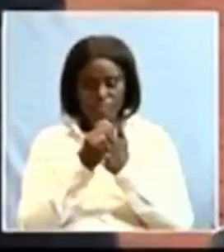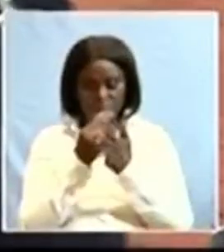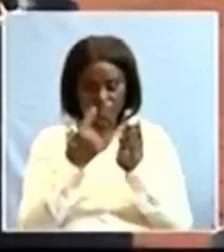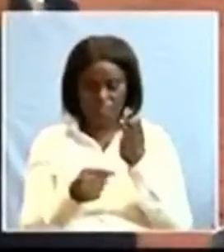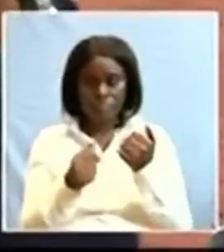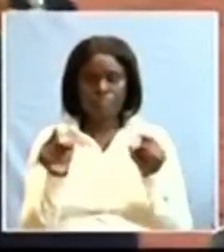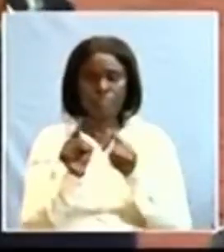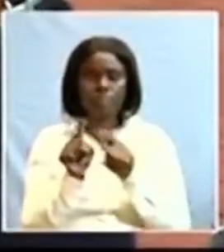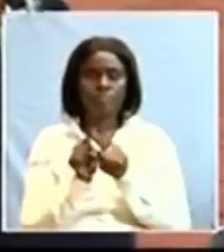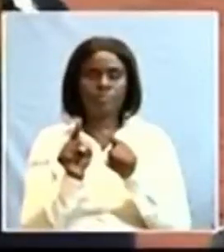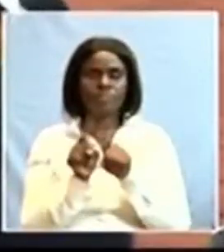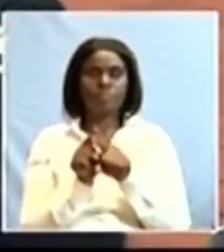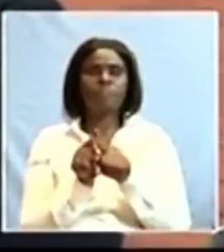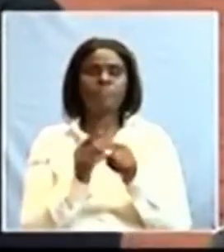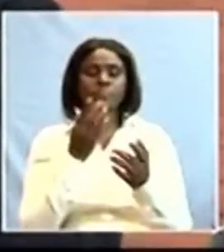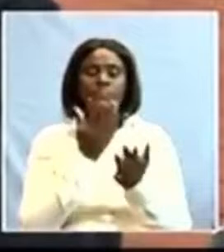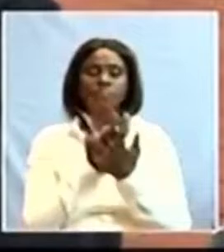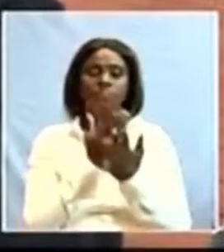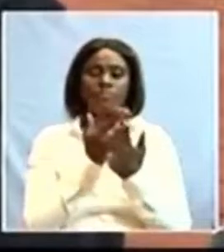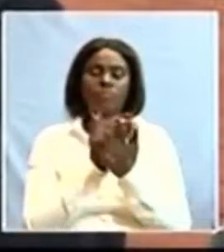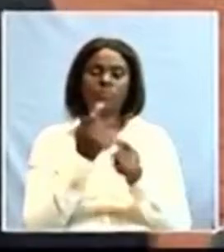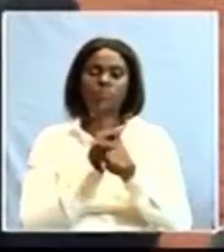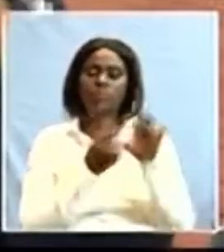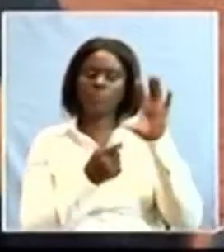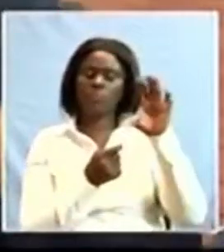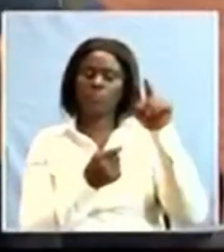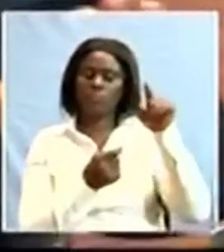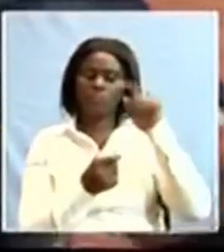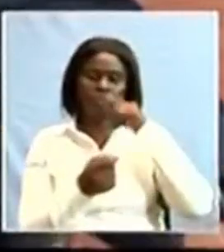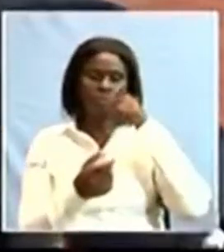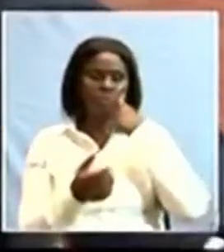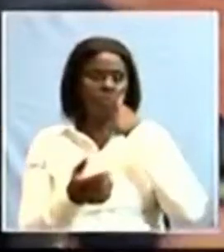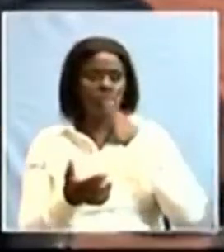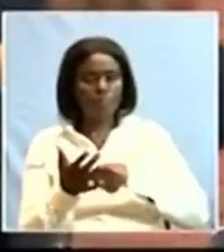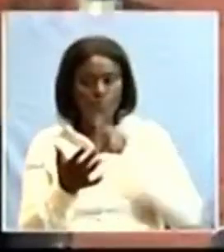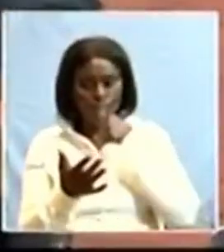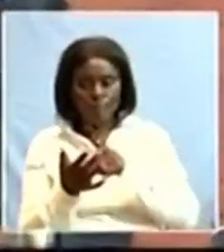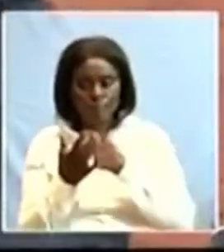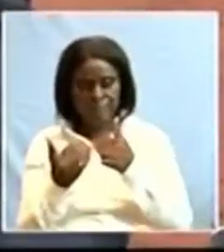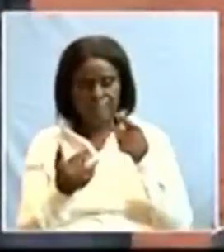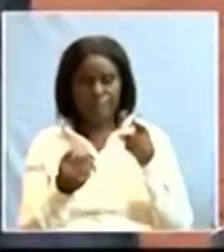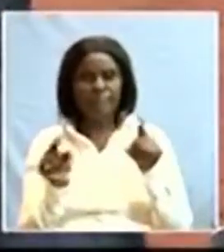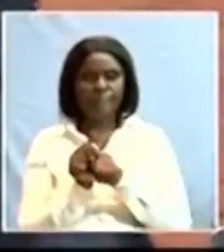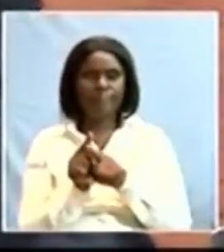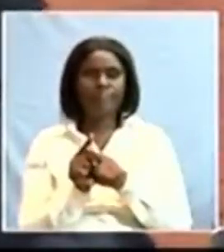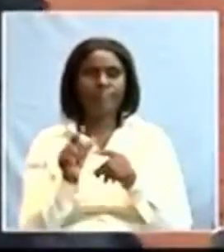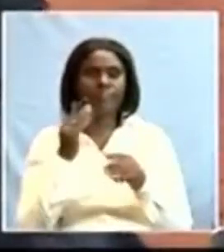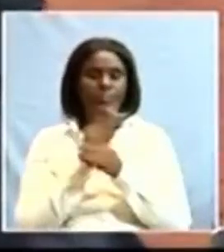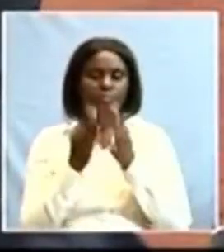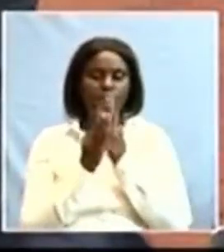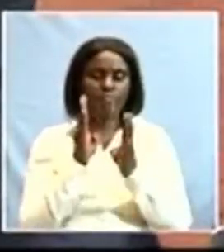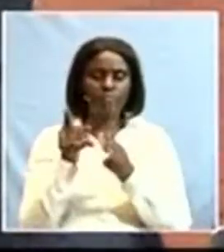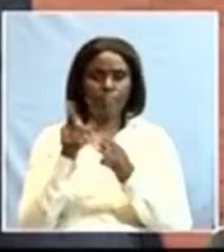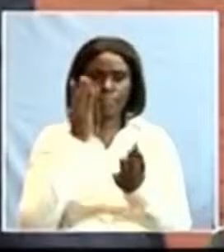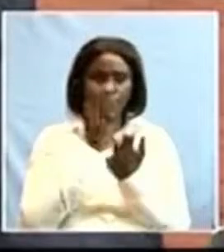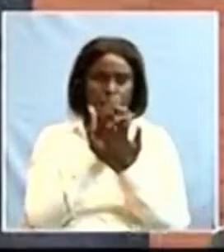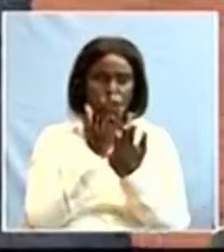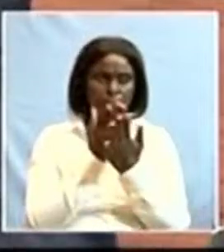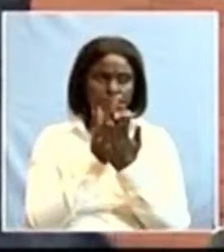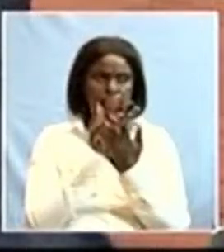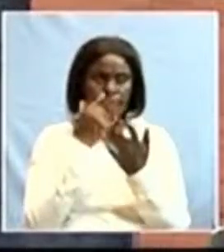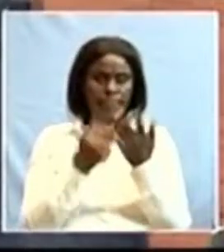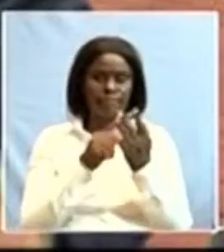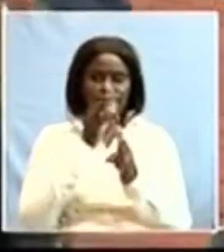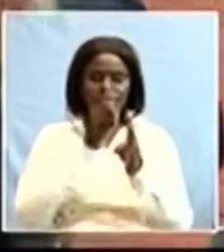was suggested by the province. The offer letter is here now, and this contractor direct bidding is supposed to